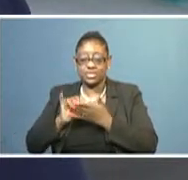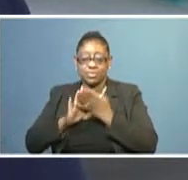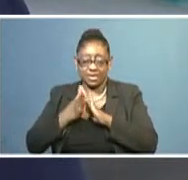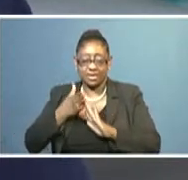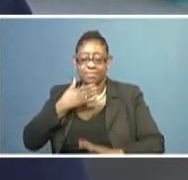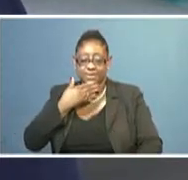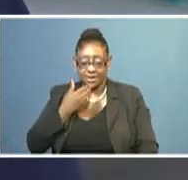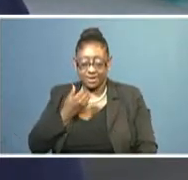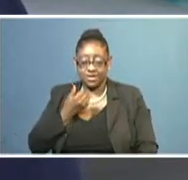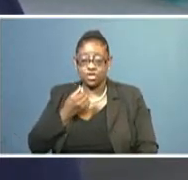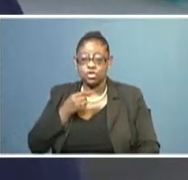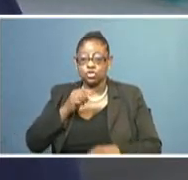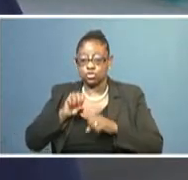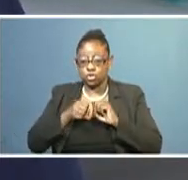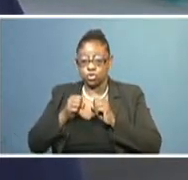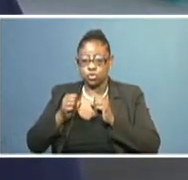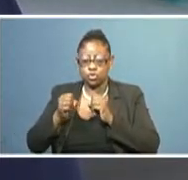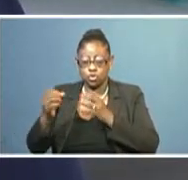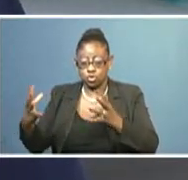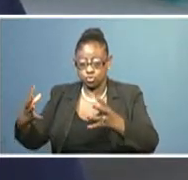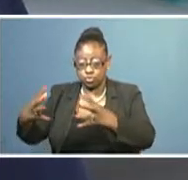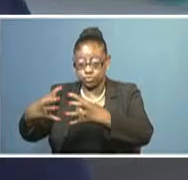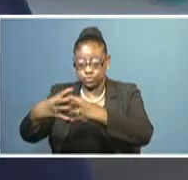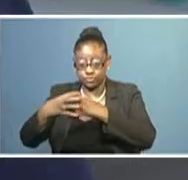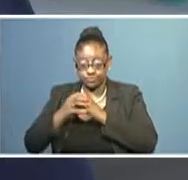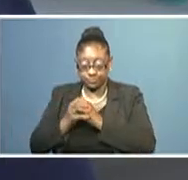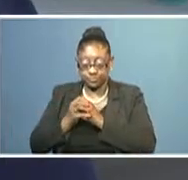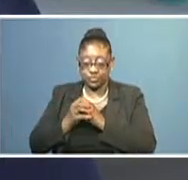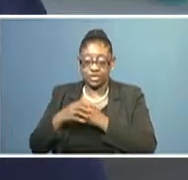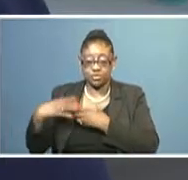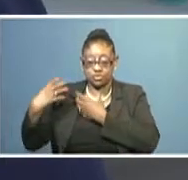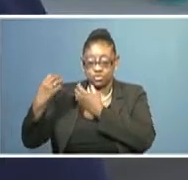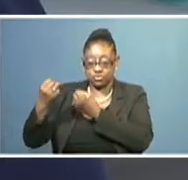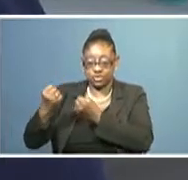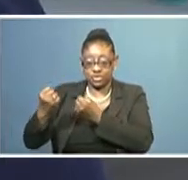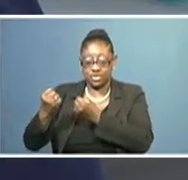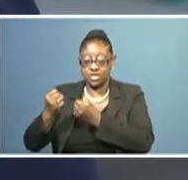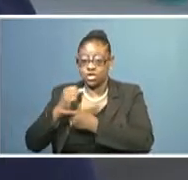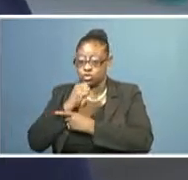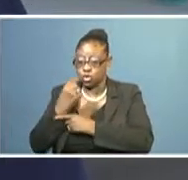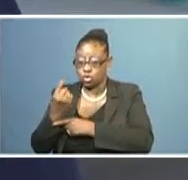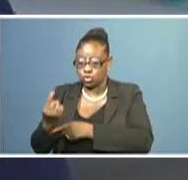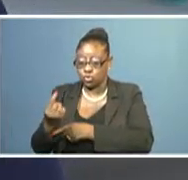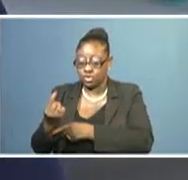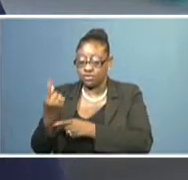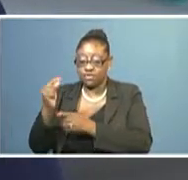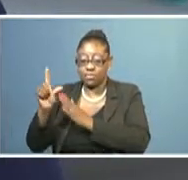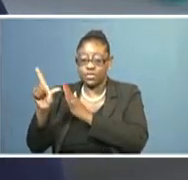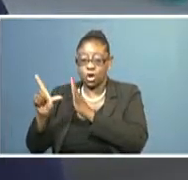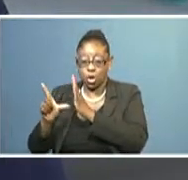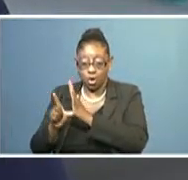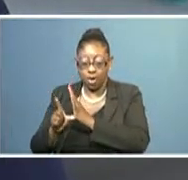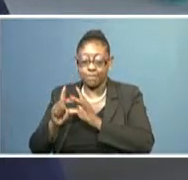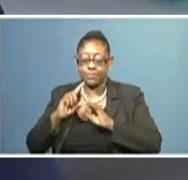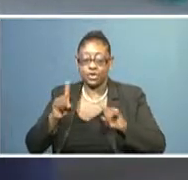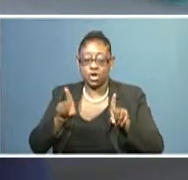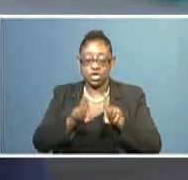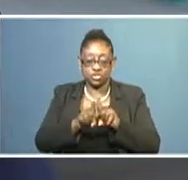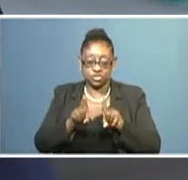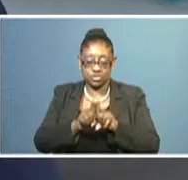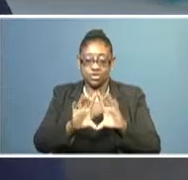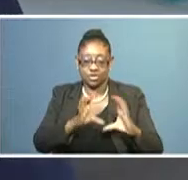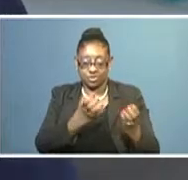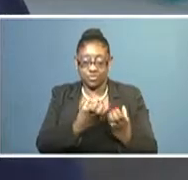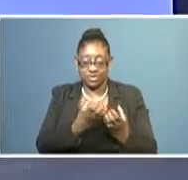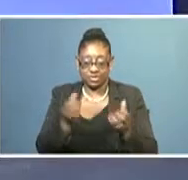so I think collectively together, the response should be strengthened, not only from the legislative side, but also from the